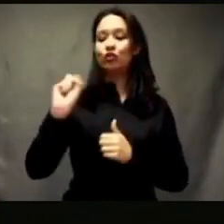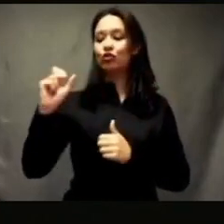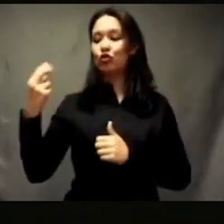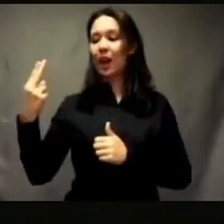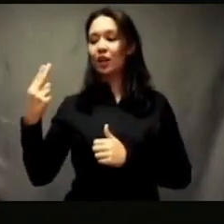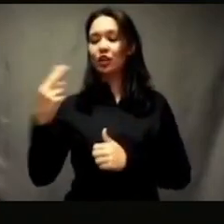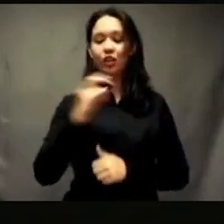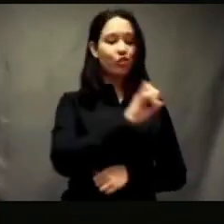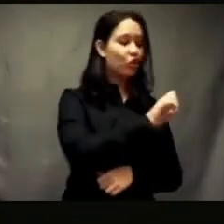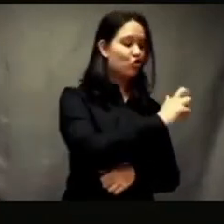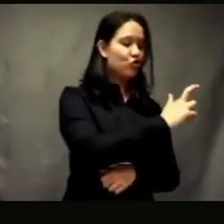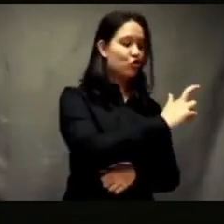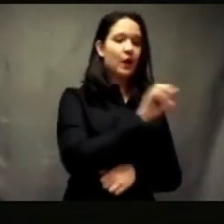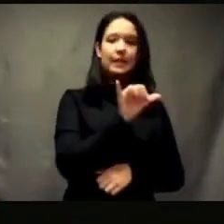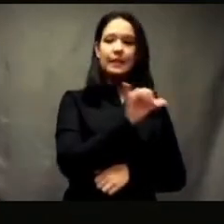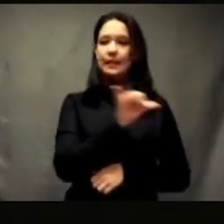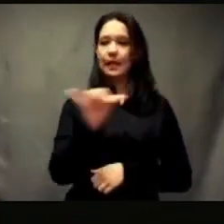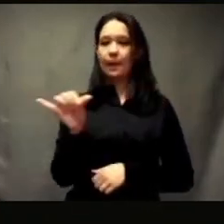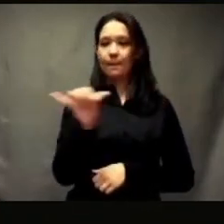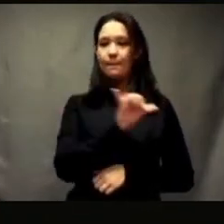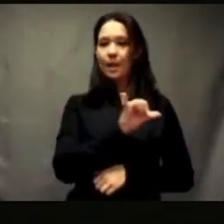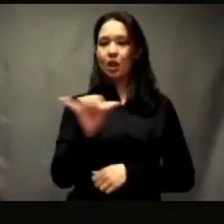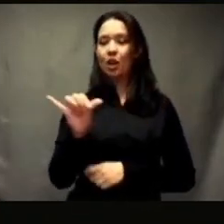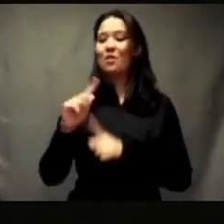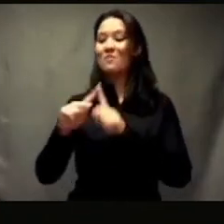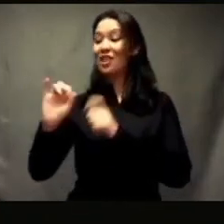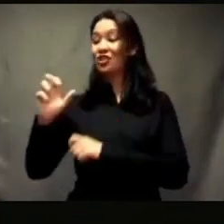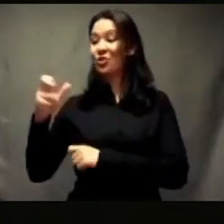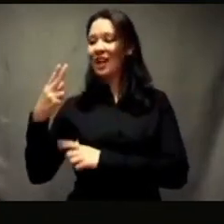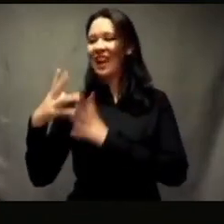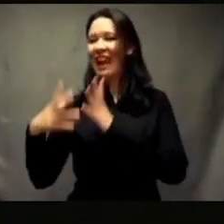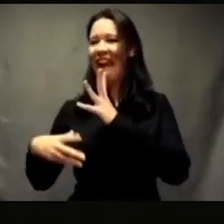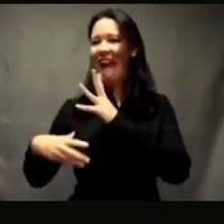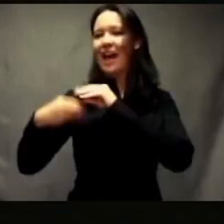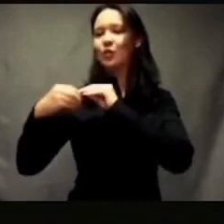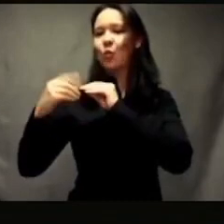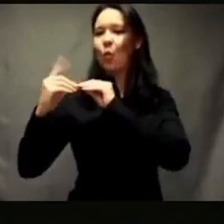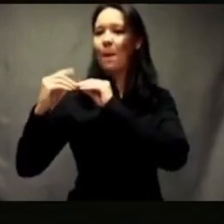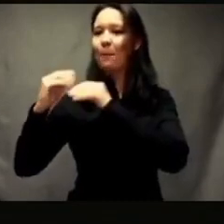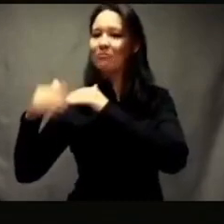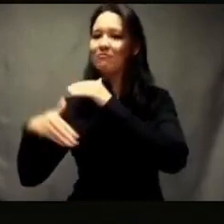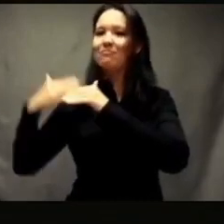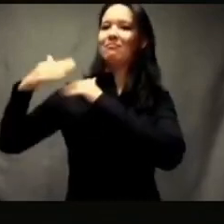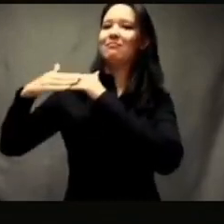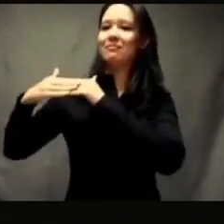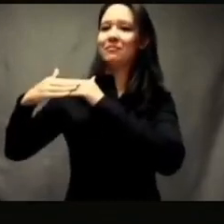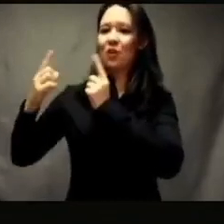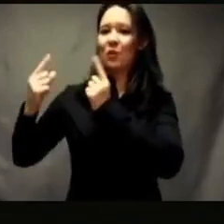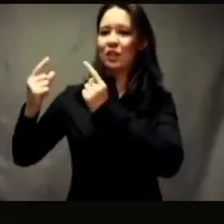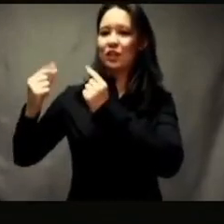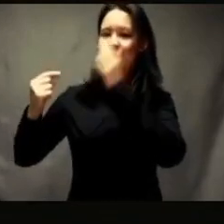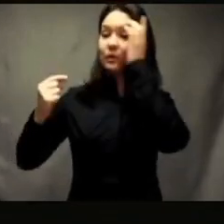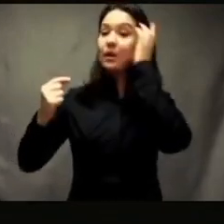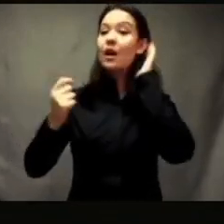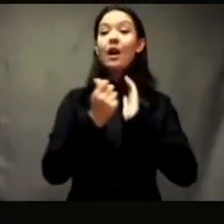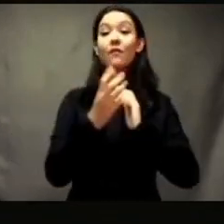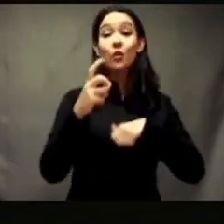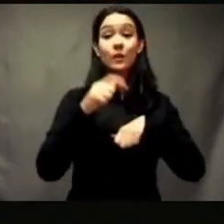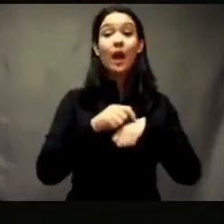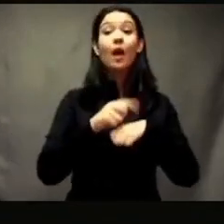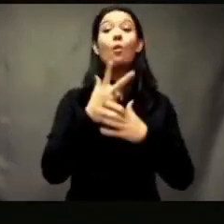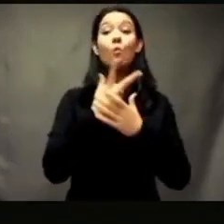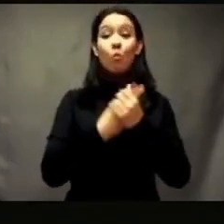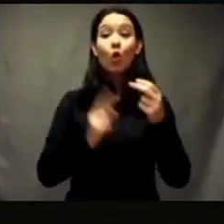are similar, and Scratch just takes it one step further. So as I've said a few times, is both of them use